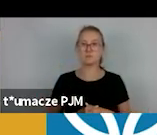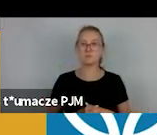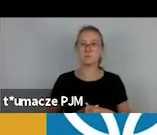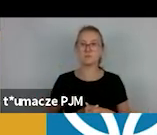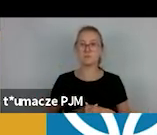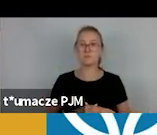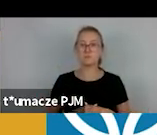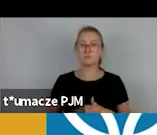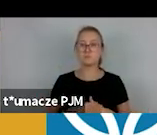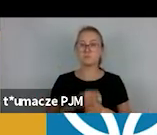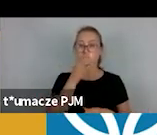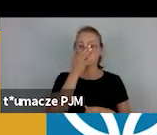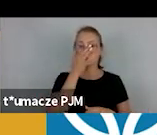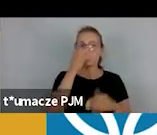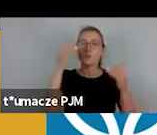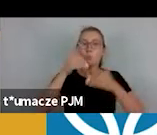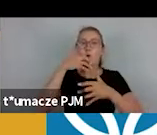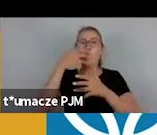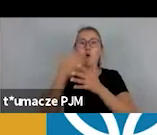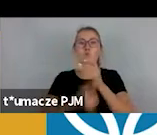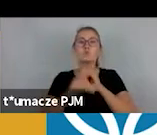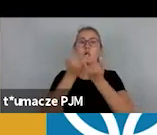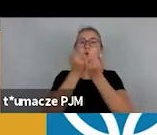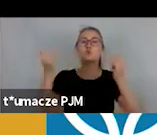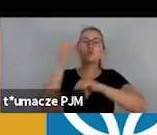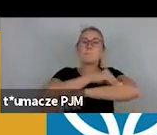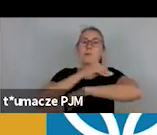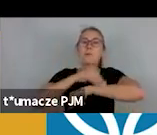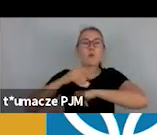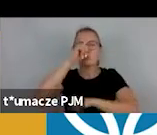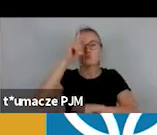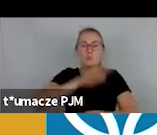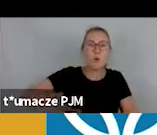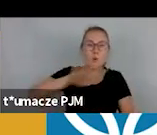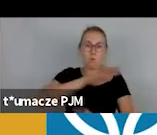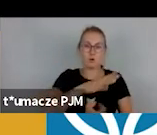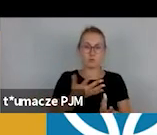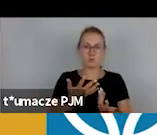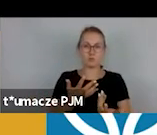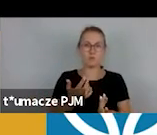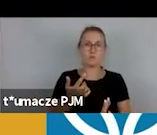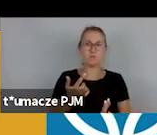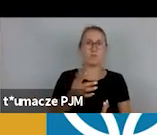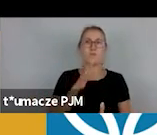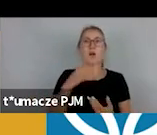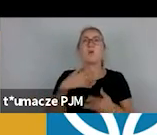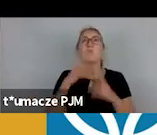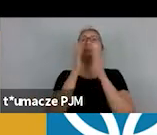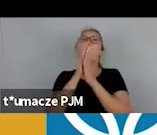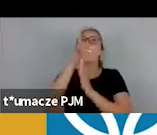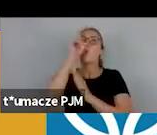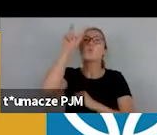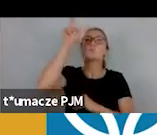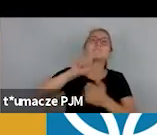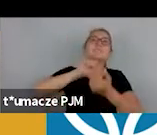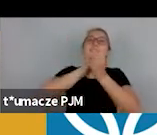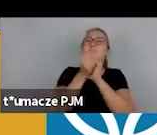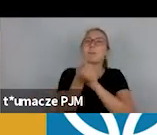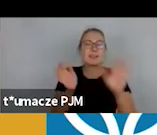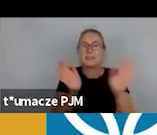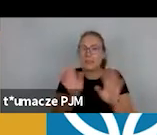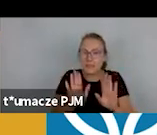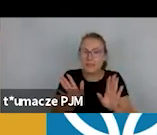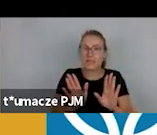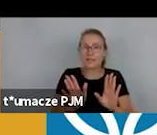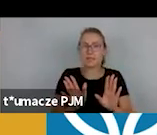but exploring their reality with them and asking them to assess how they find that reality, and if there are things they